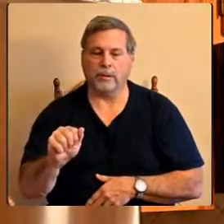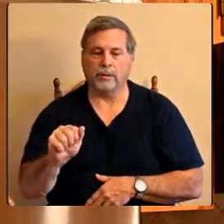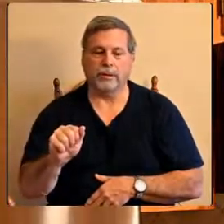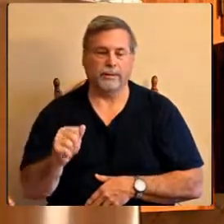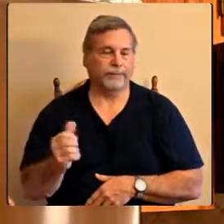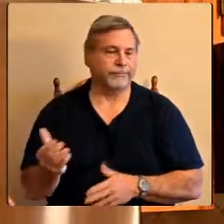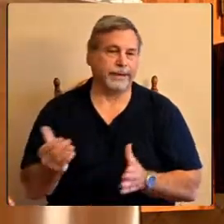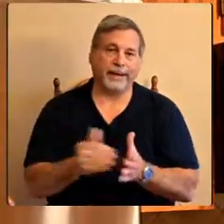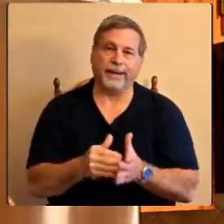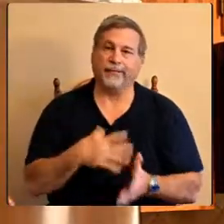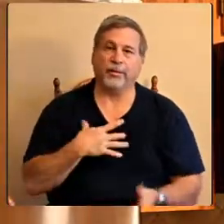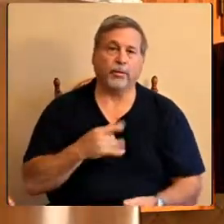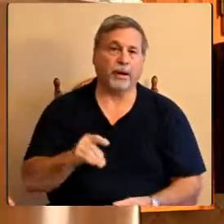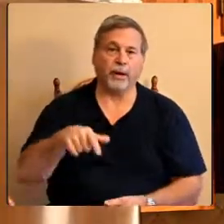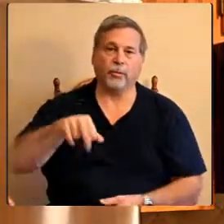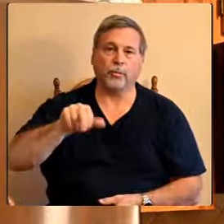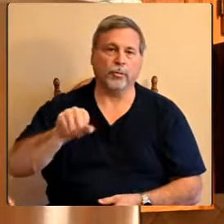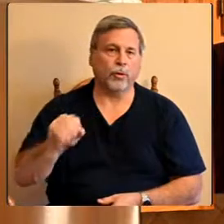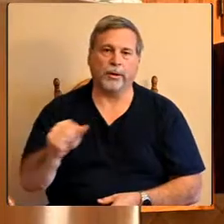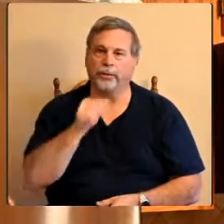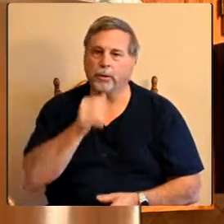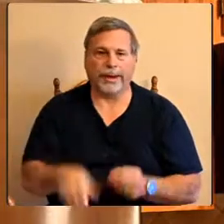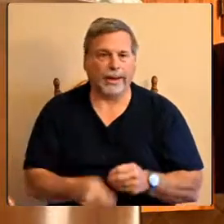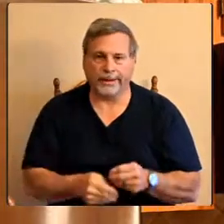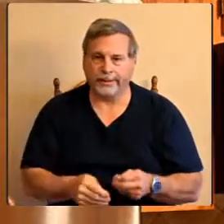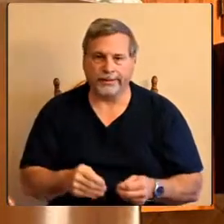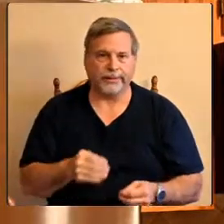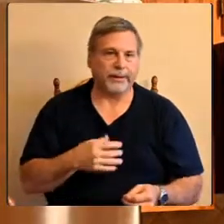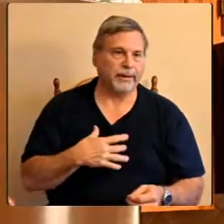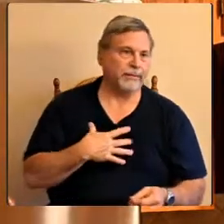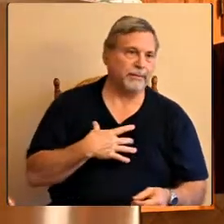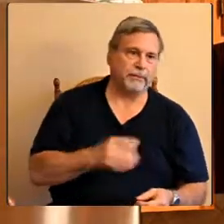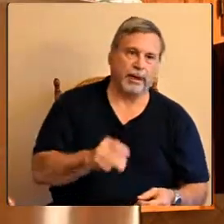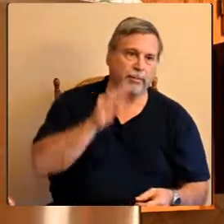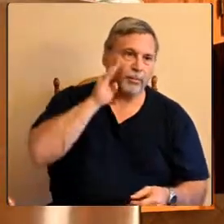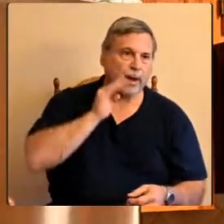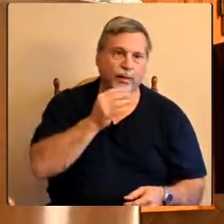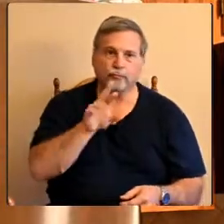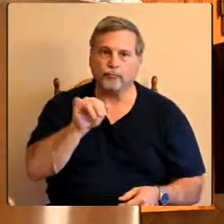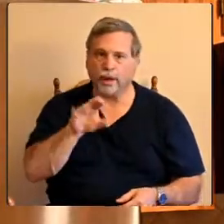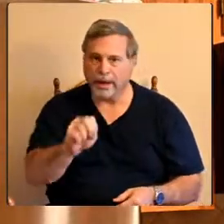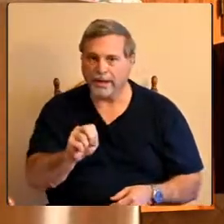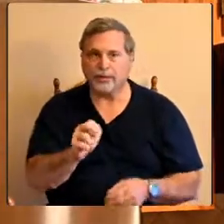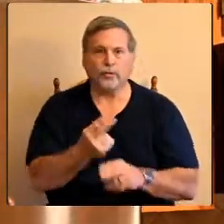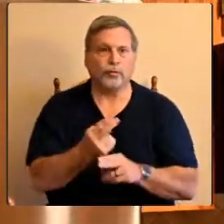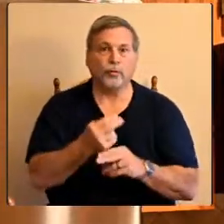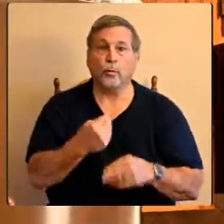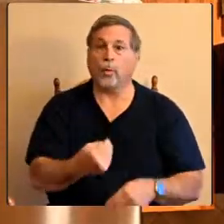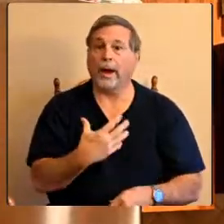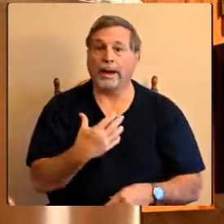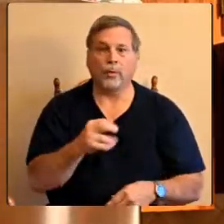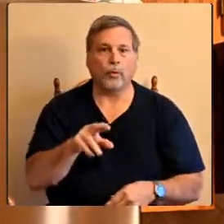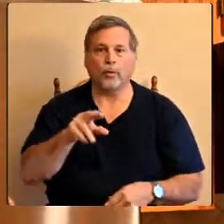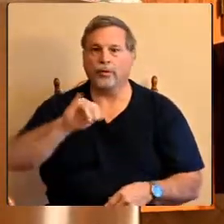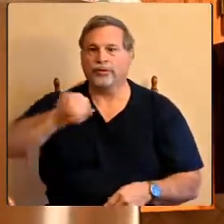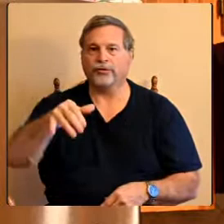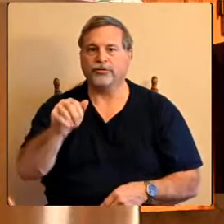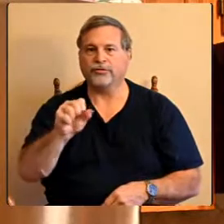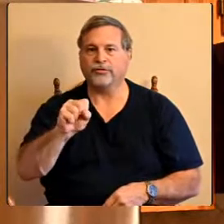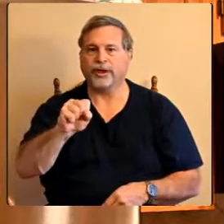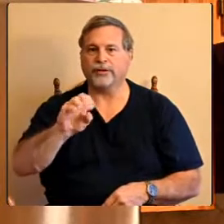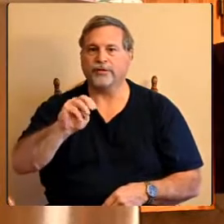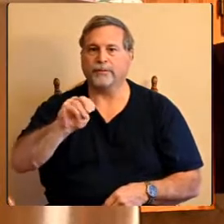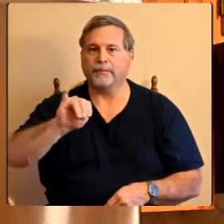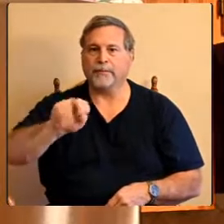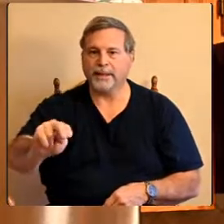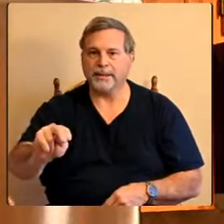Now again, if you don't like quinoa, don't add it. If you're not wild about brown rice, use white rice, use jasmine